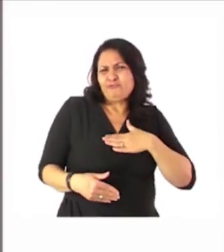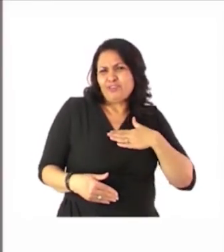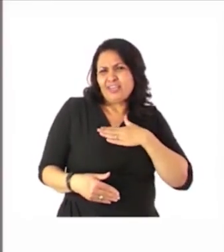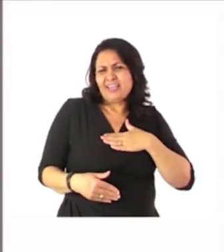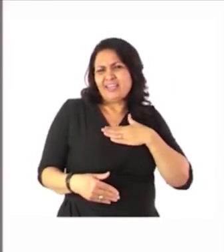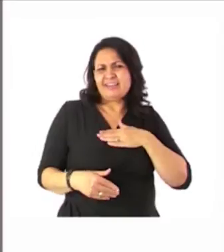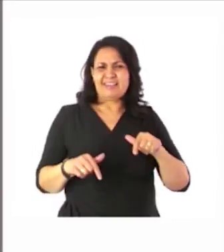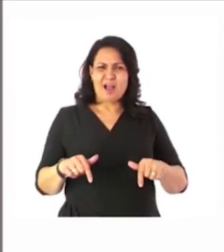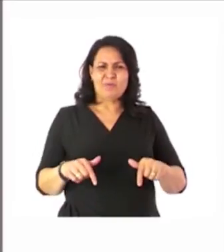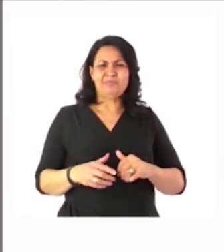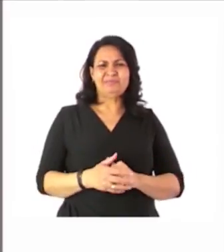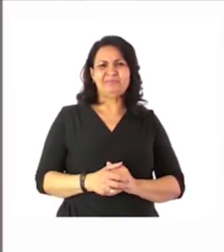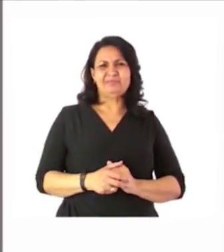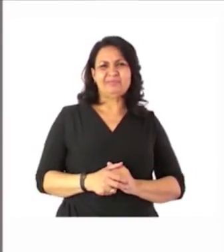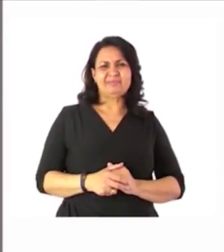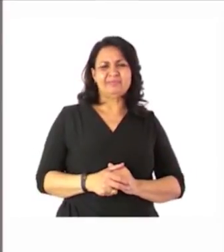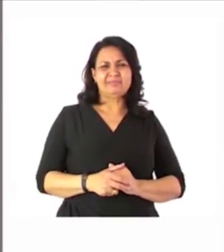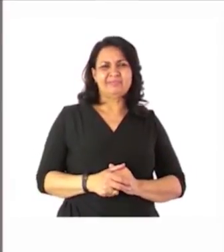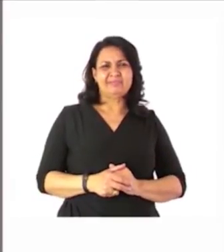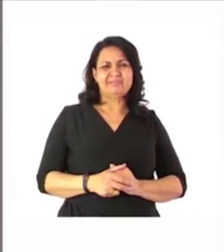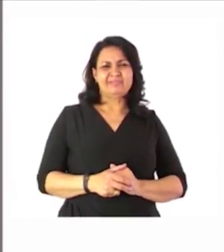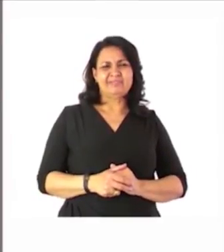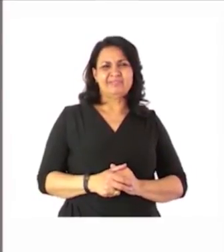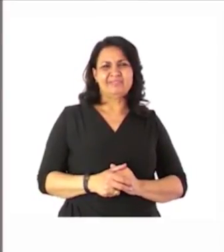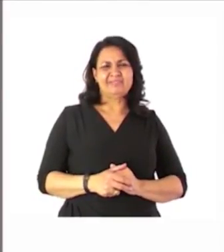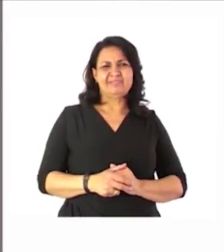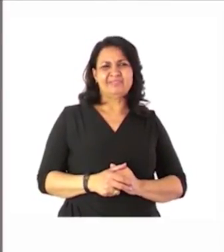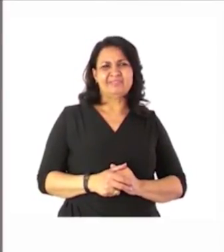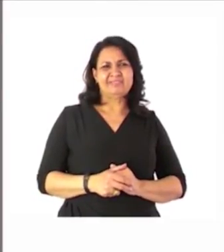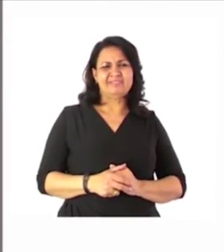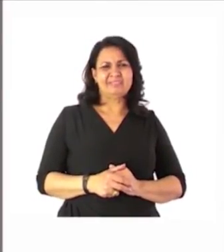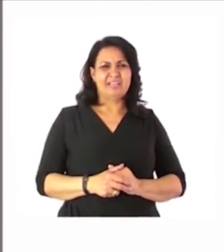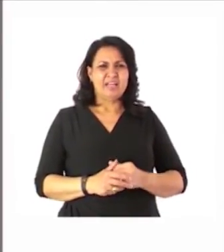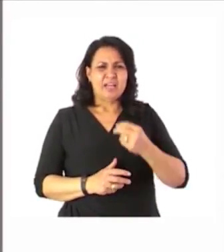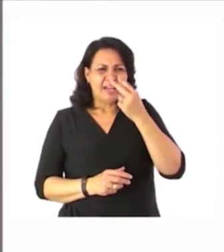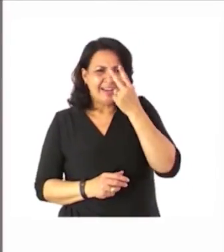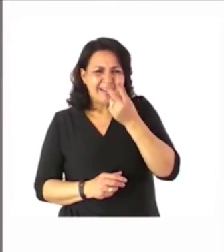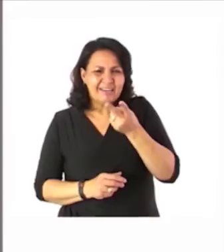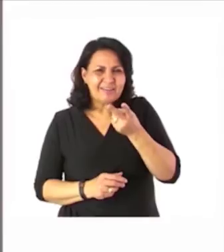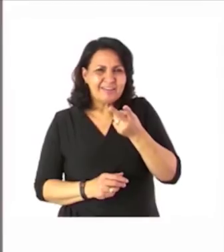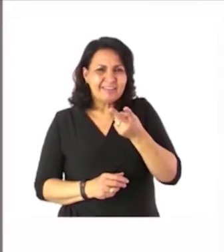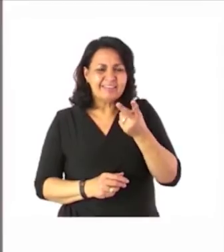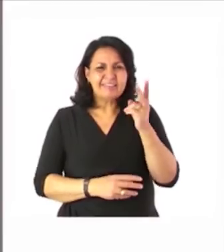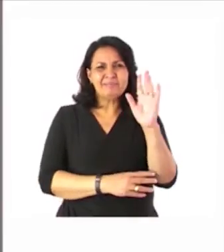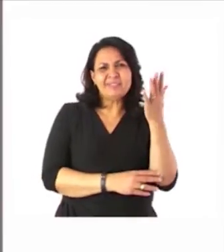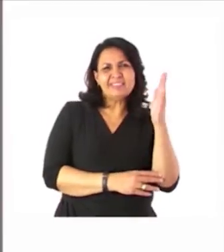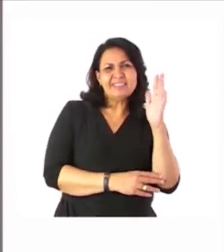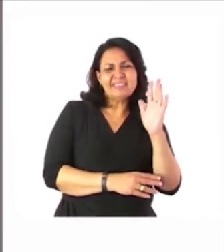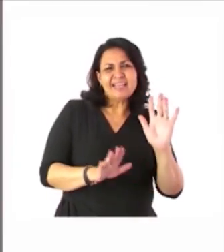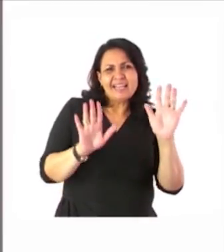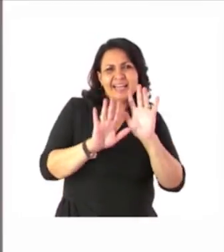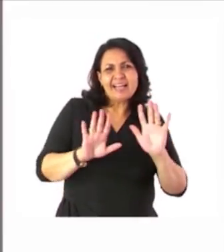moment i am very excited but now you have to look at the pictures and color